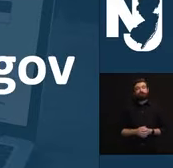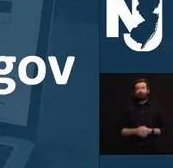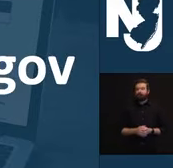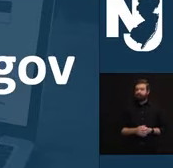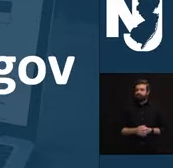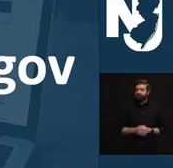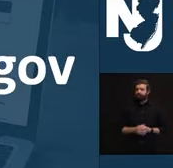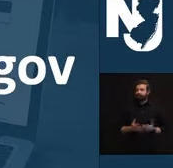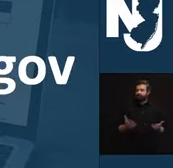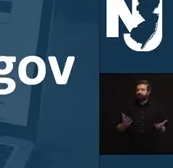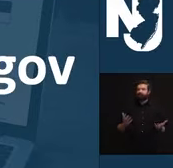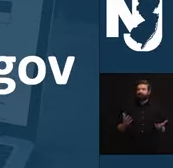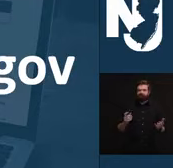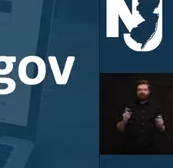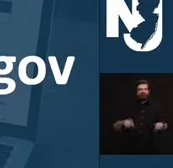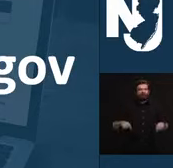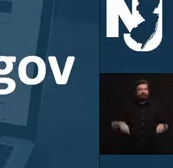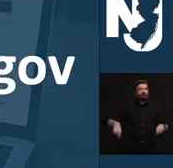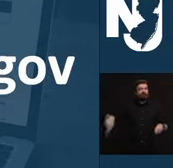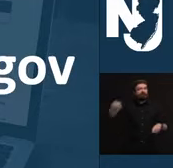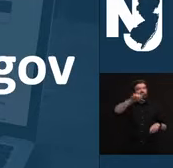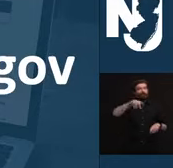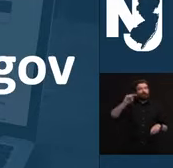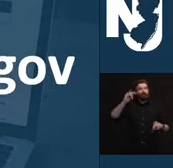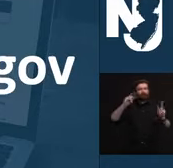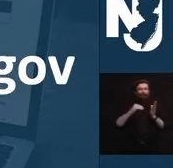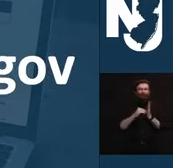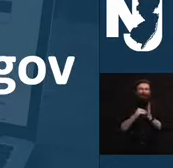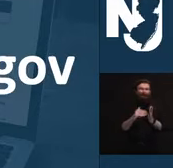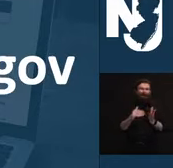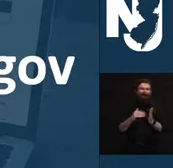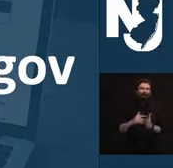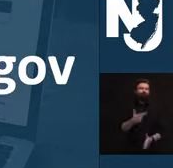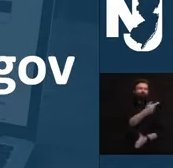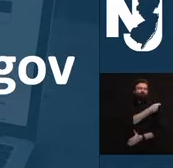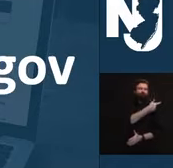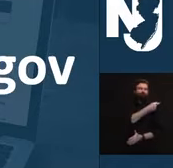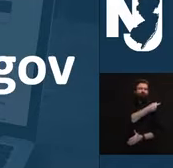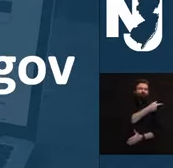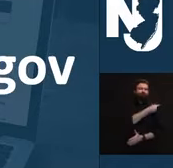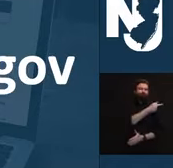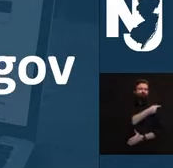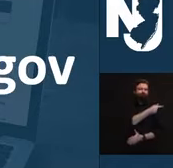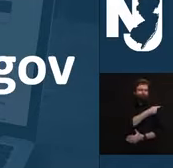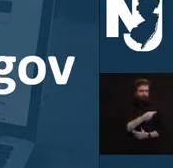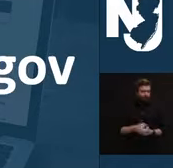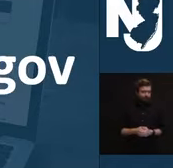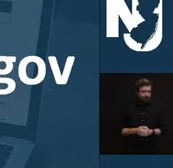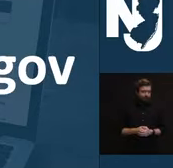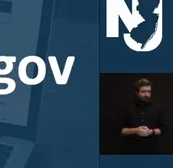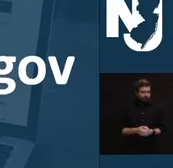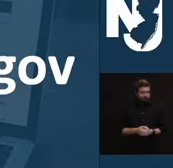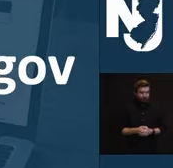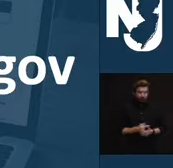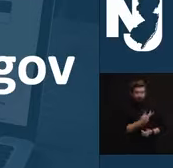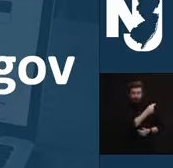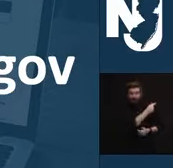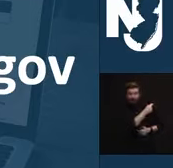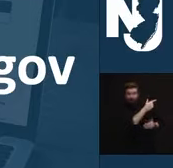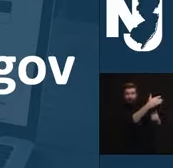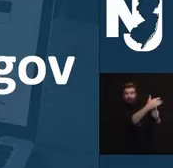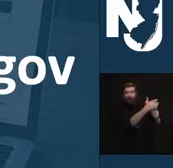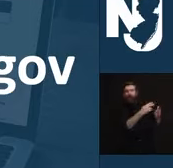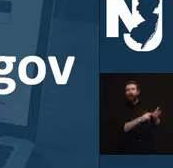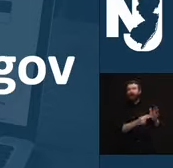for distribution in our state. But again, even though a vaccine is on the way, we're still going to have to commit to wearing our